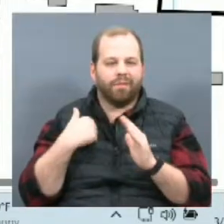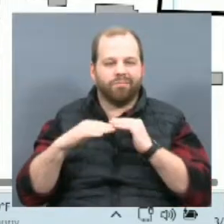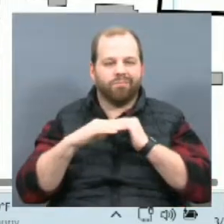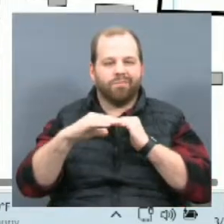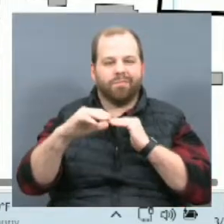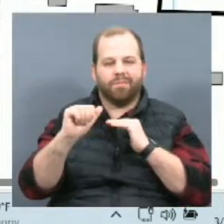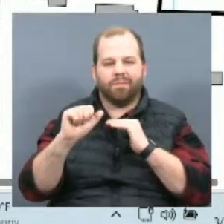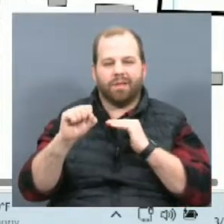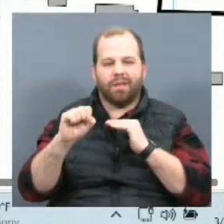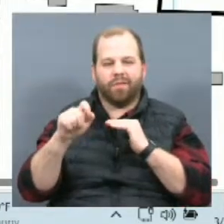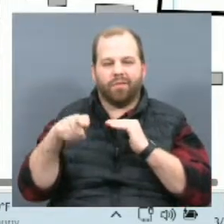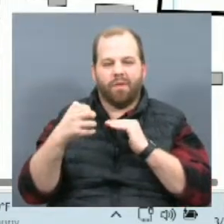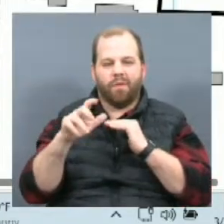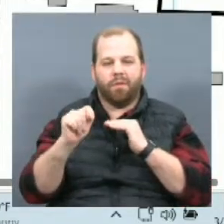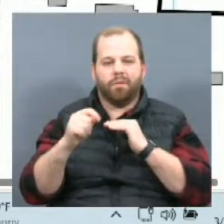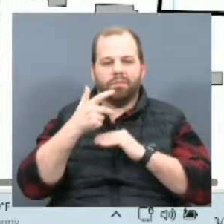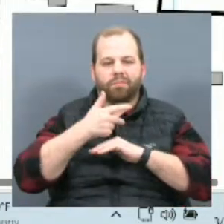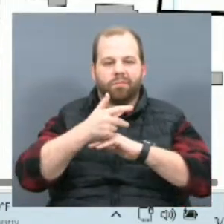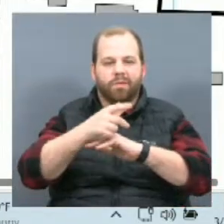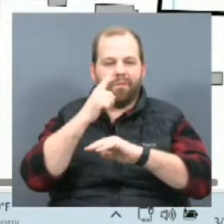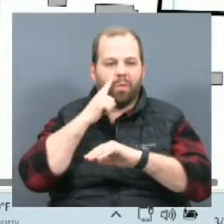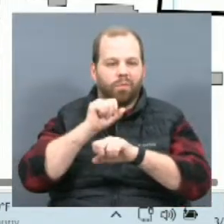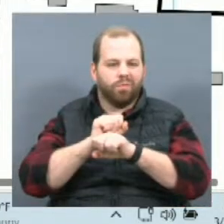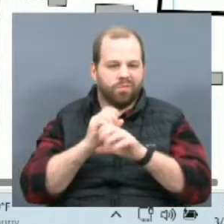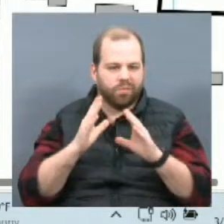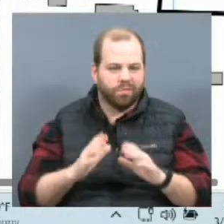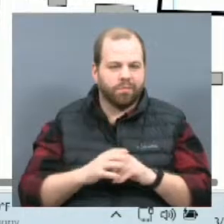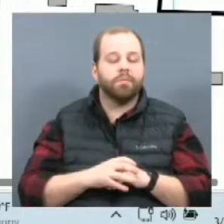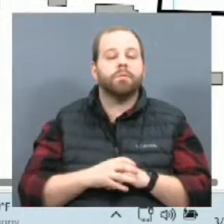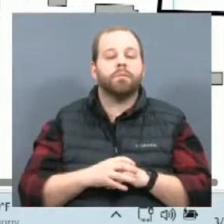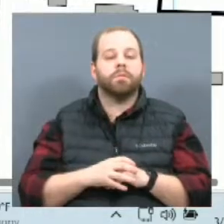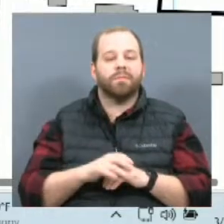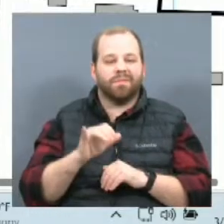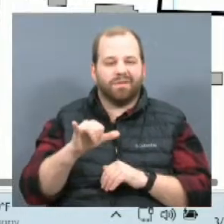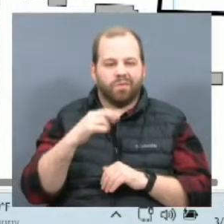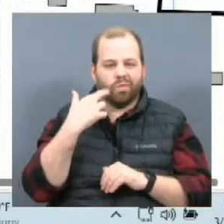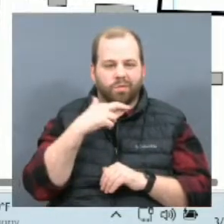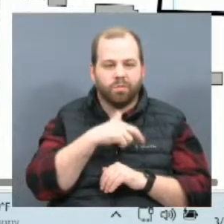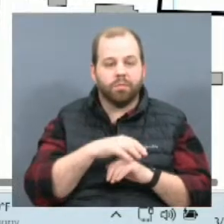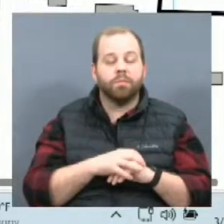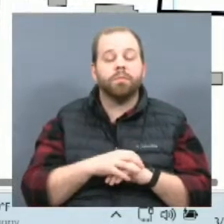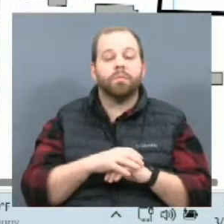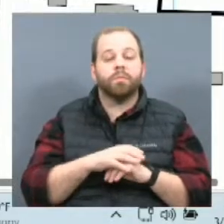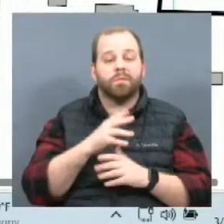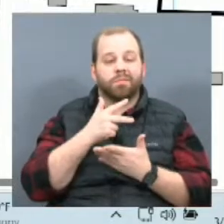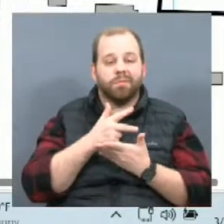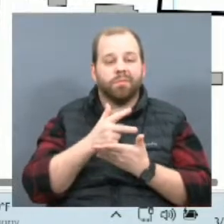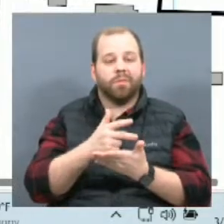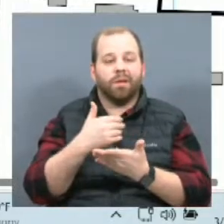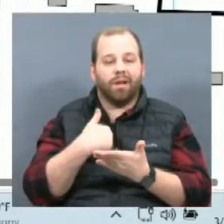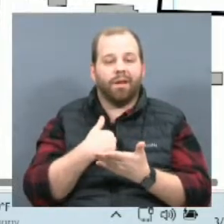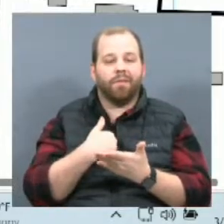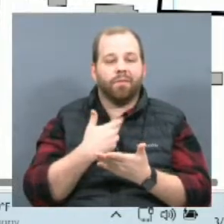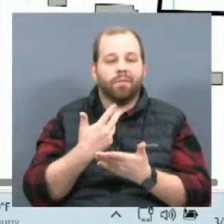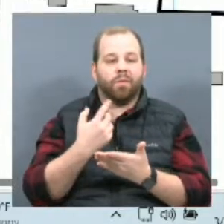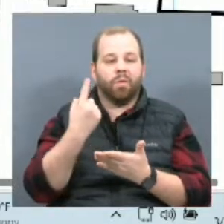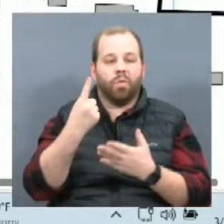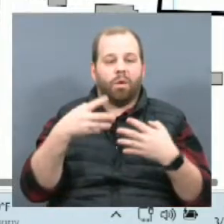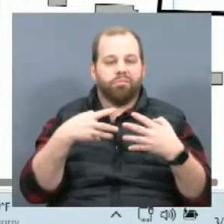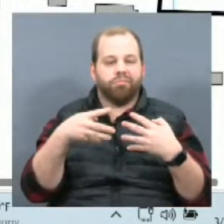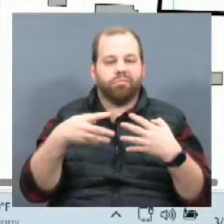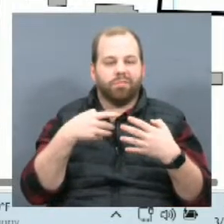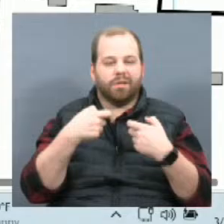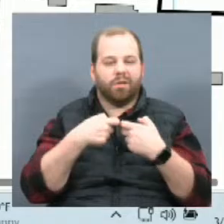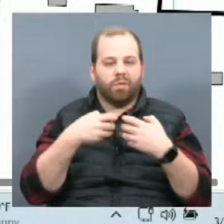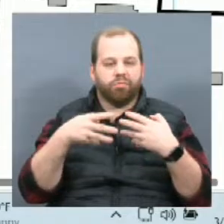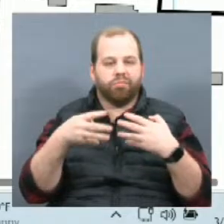paved surface parking lot for employees of the Oyster Bar restaurant. The parking lot will contain a single bar electronic gate at the entrance along